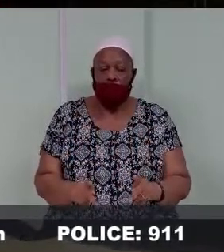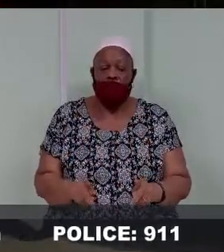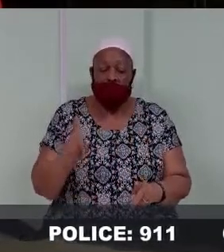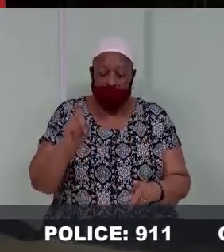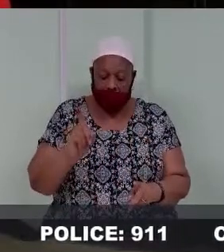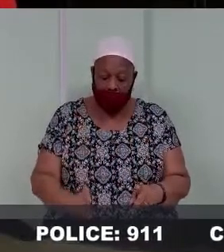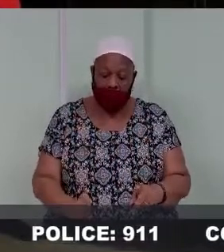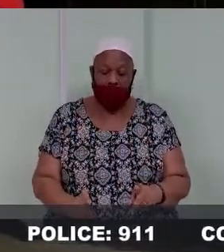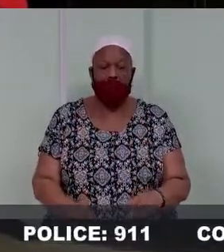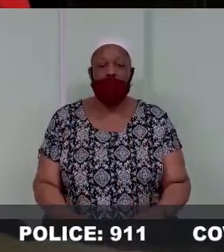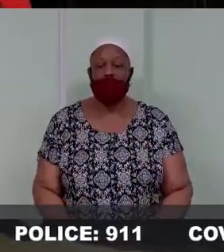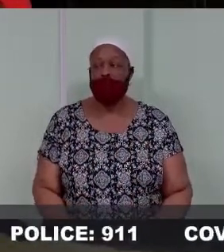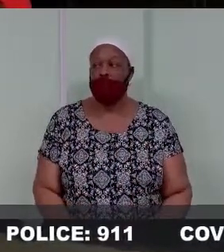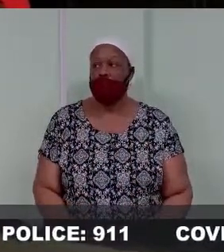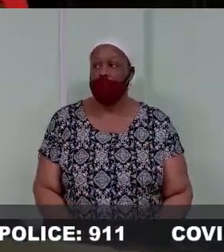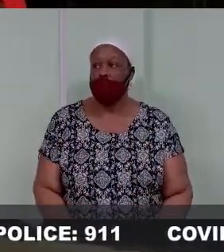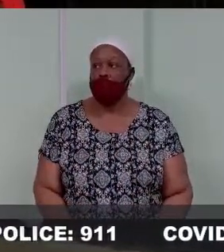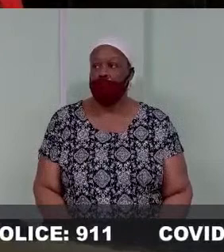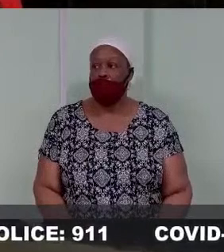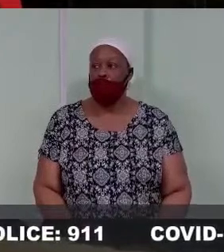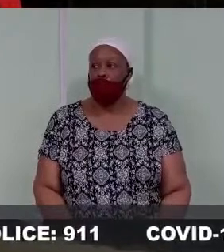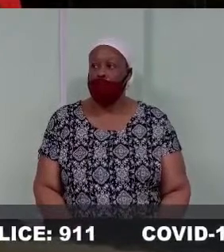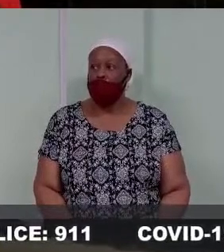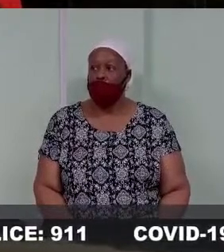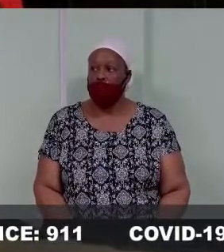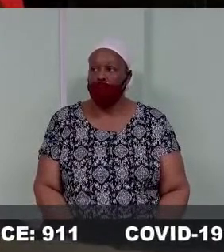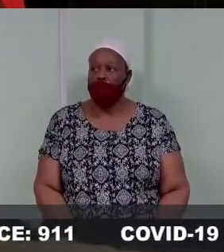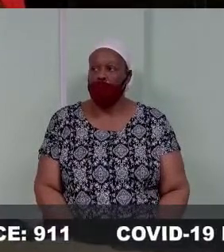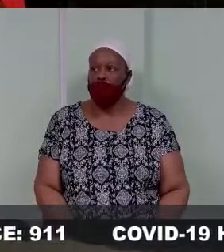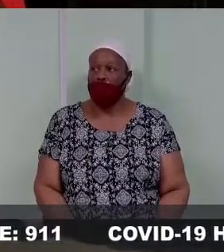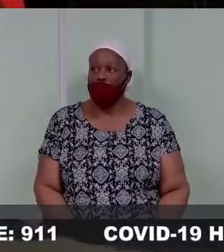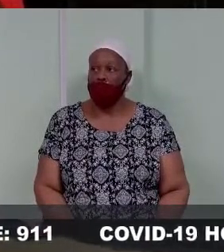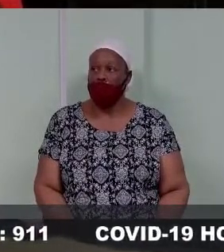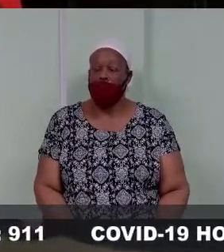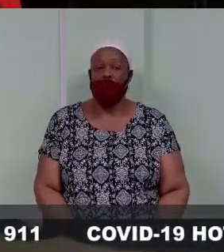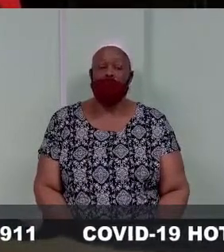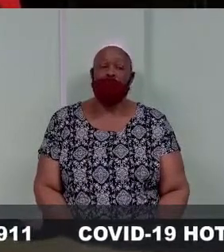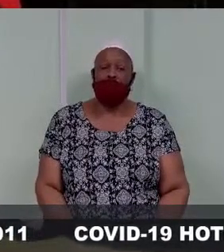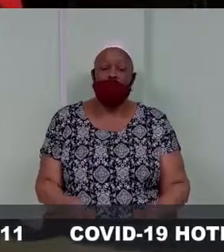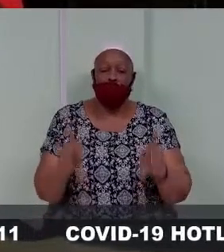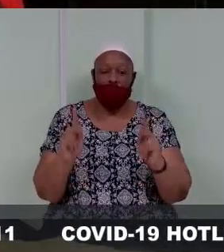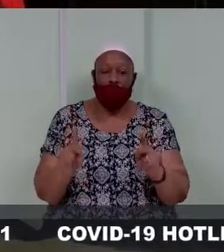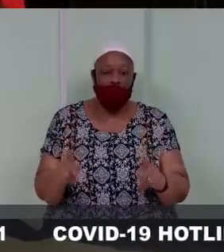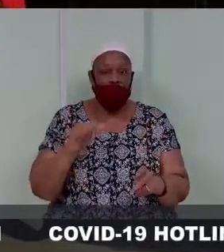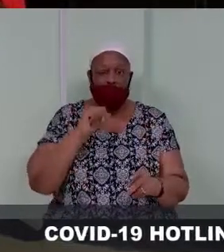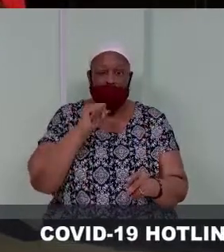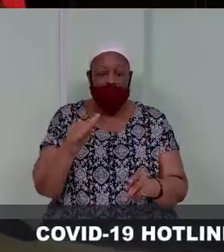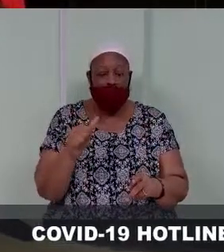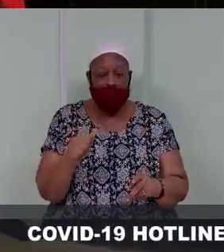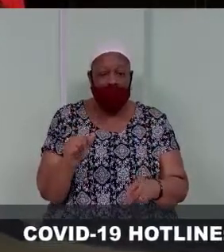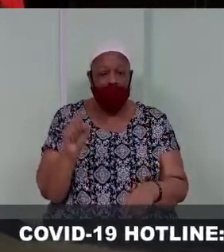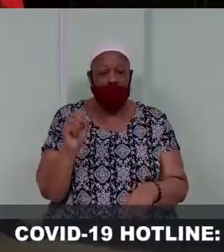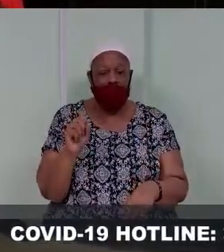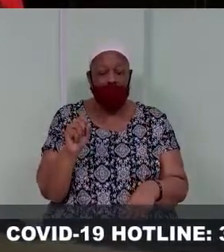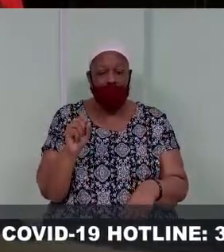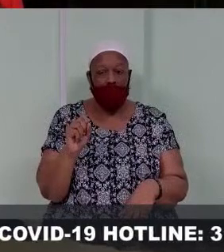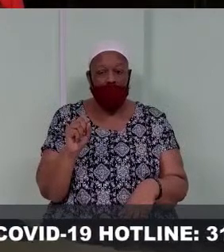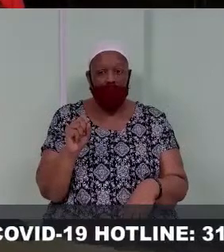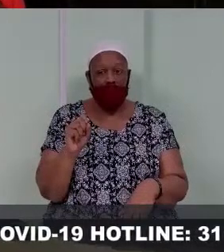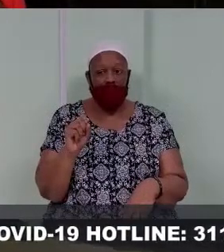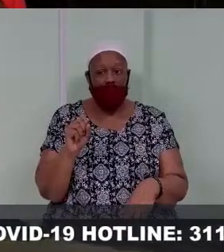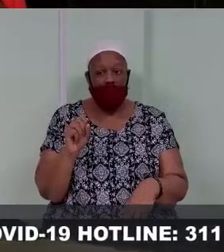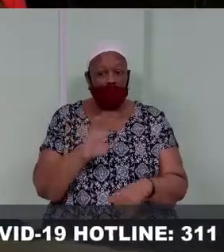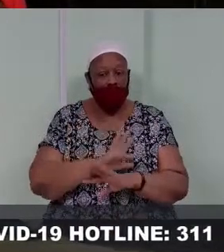need. So I'd like to ask the ones who are not affected, the ones who have jobs and who don't need a